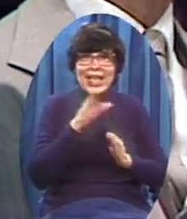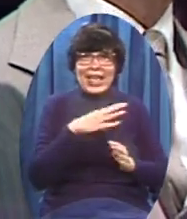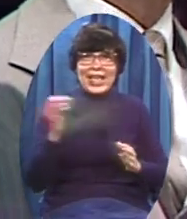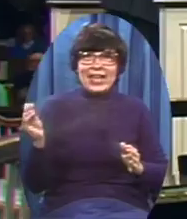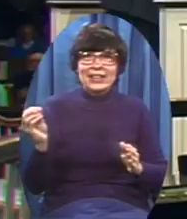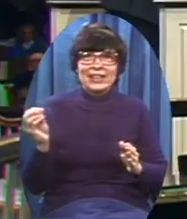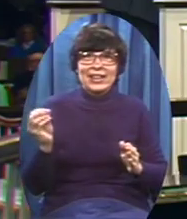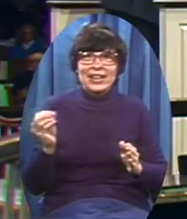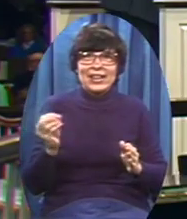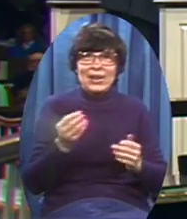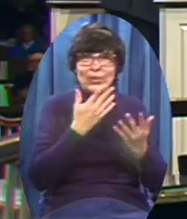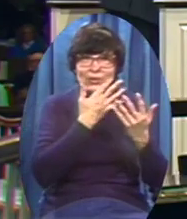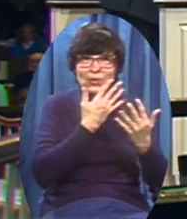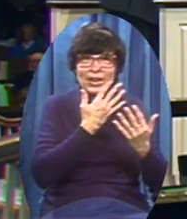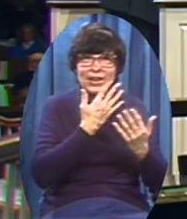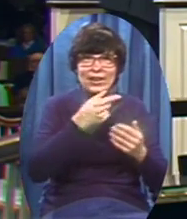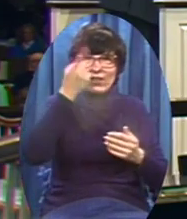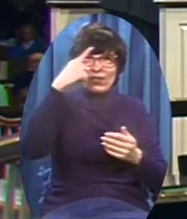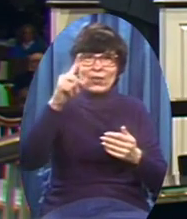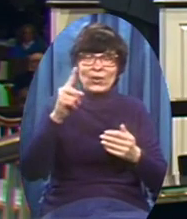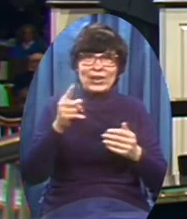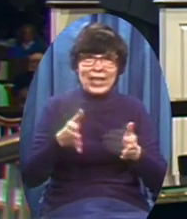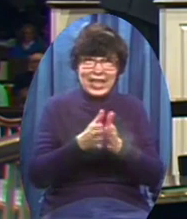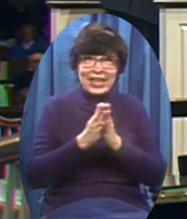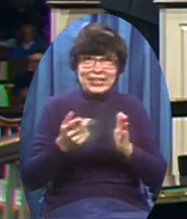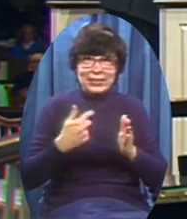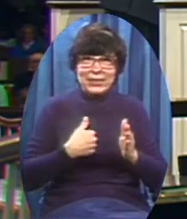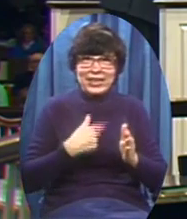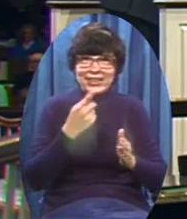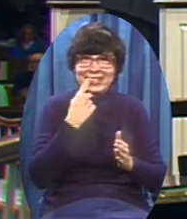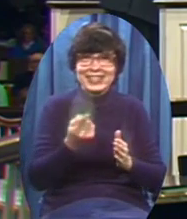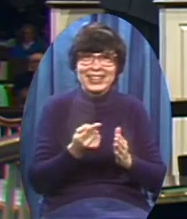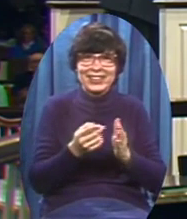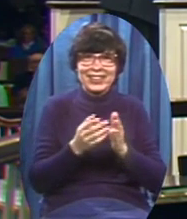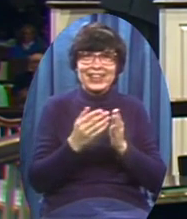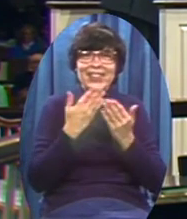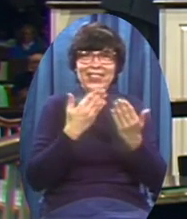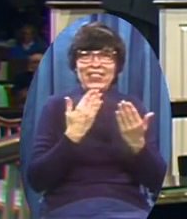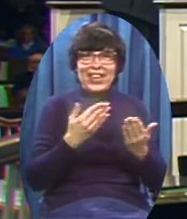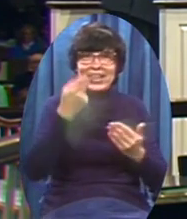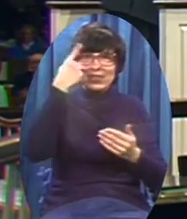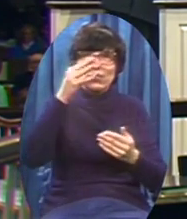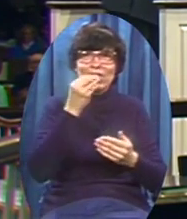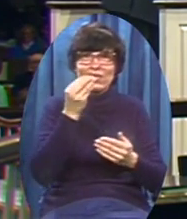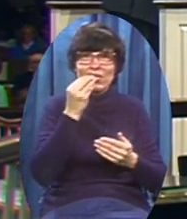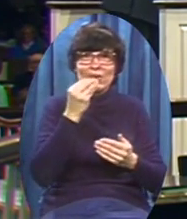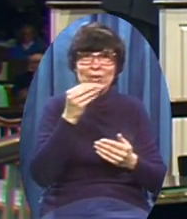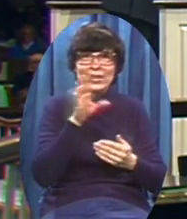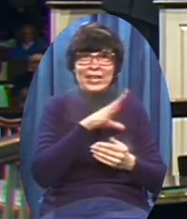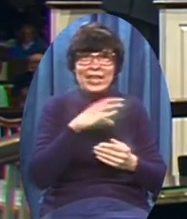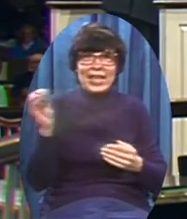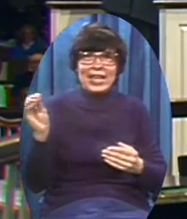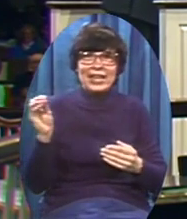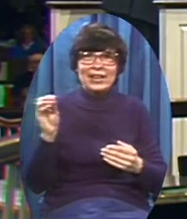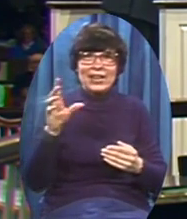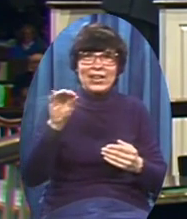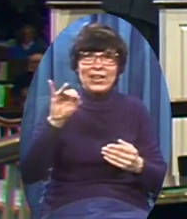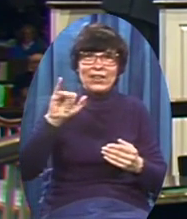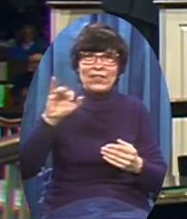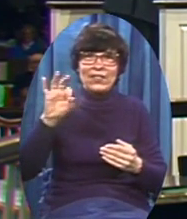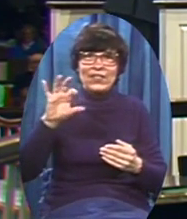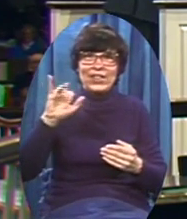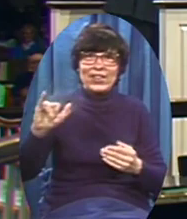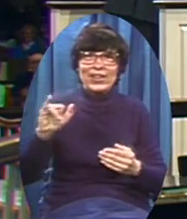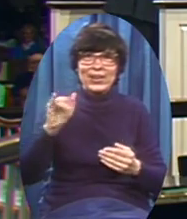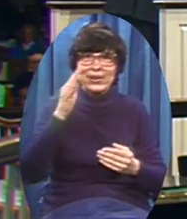husband or call on me to ask the blessing. And to my amazement, she said, "And Fifi